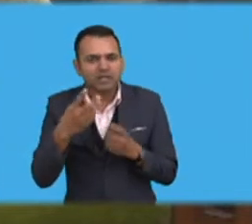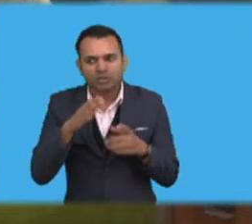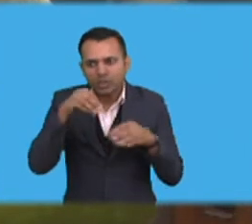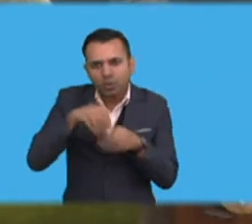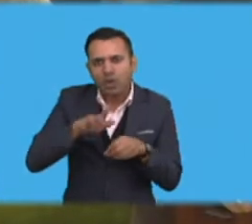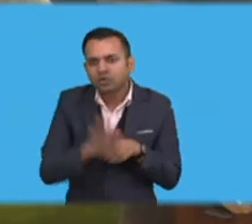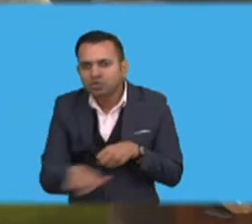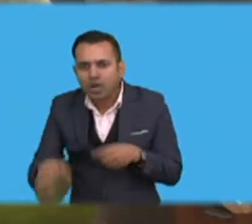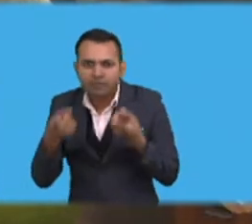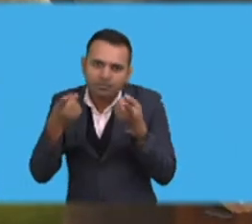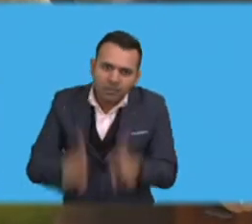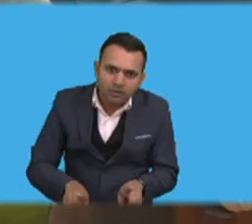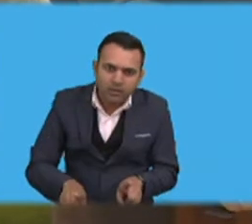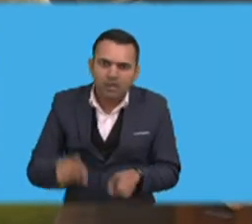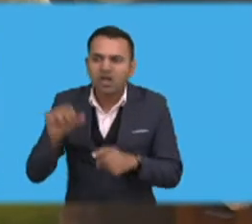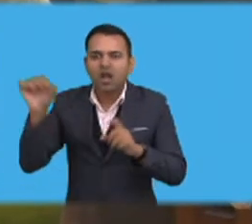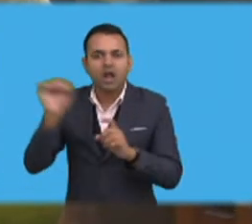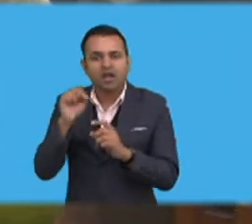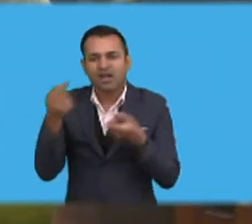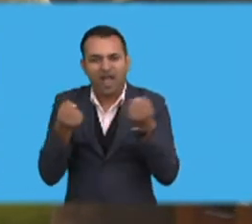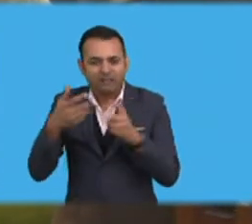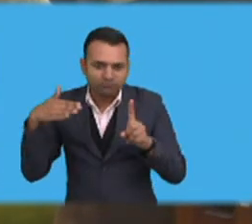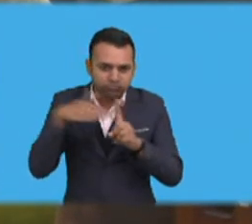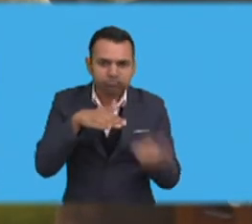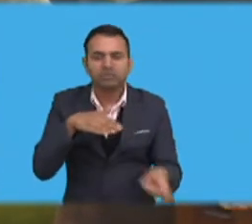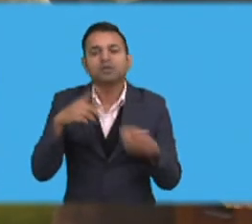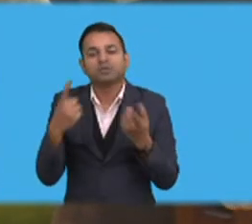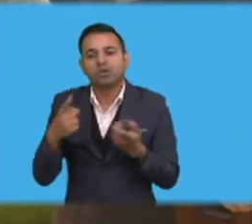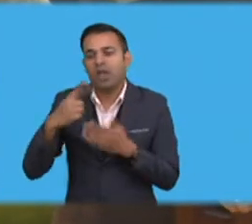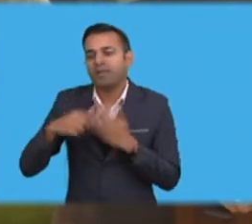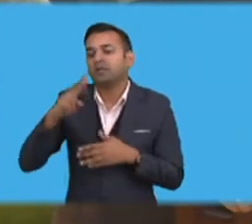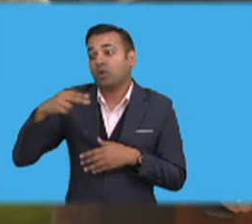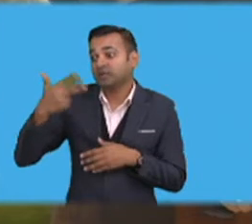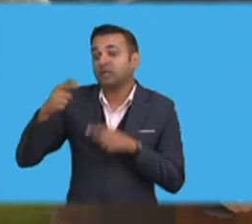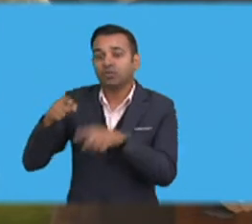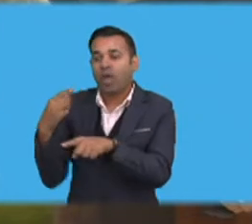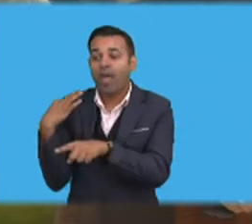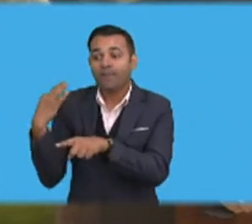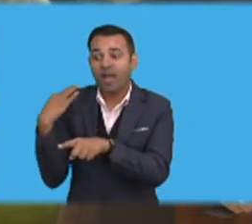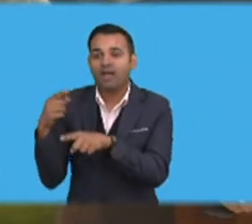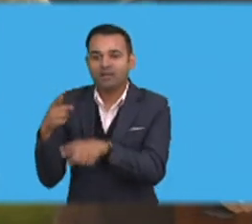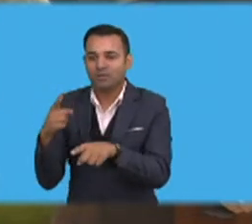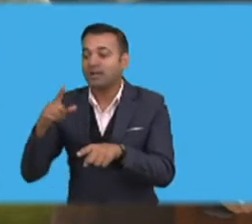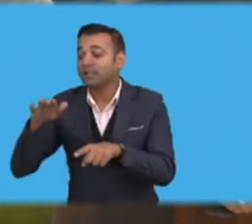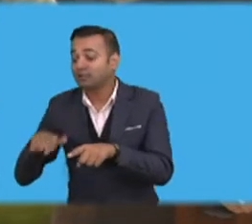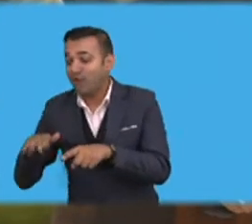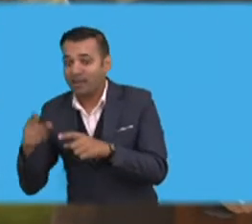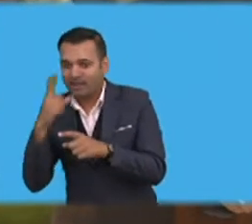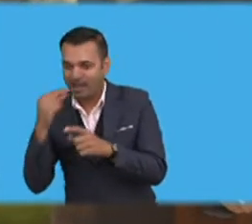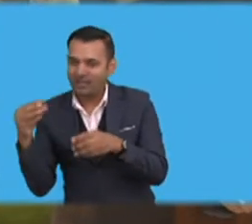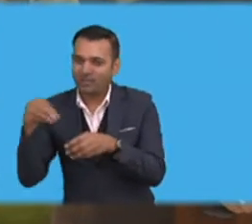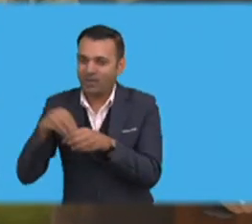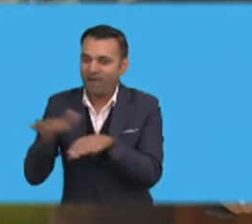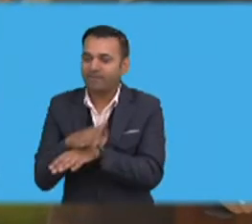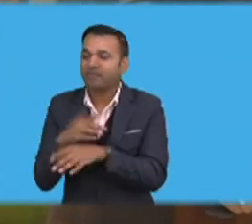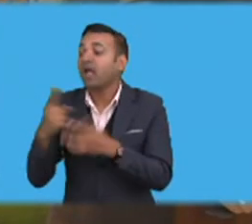vehicle accident on 2nd of February 2018. Other applicants are gathering relevant information before submitting their applications for